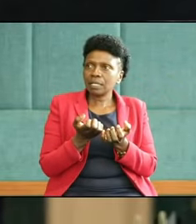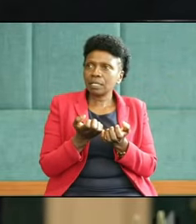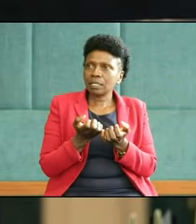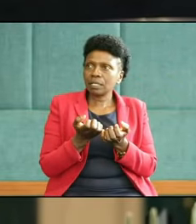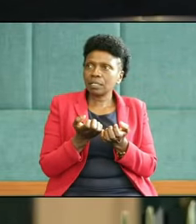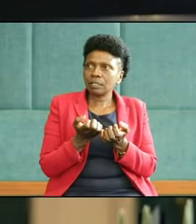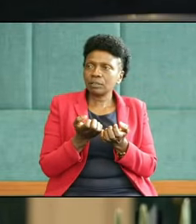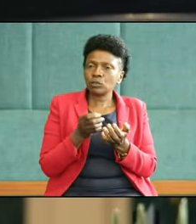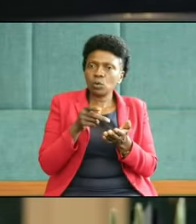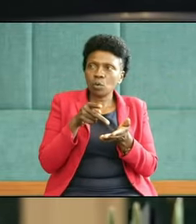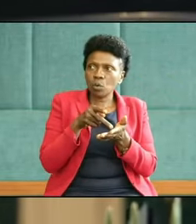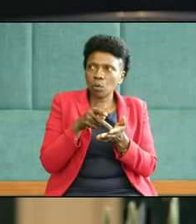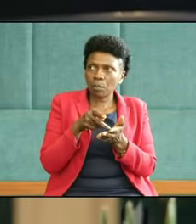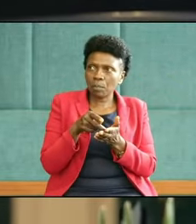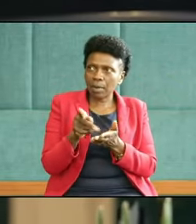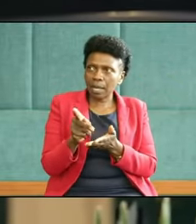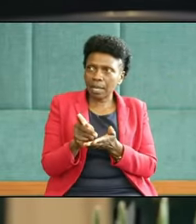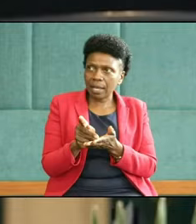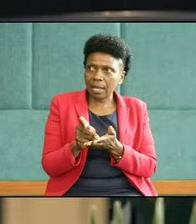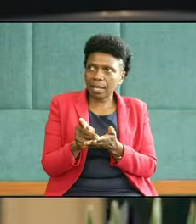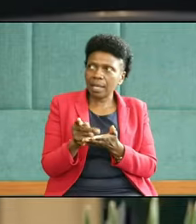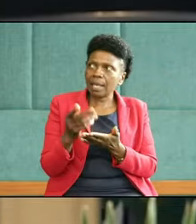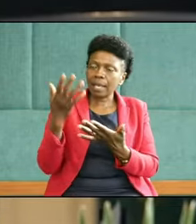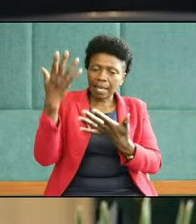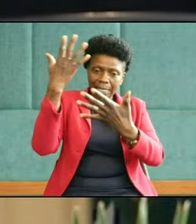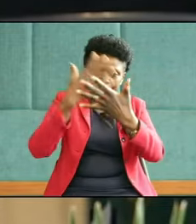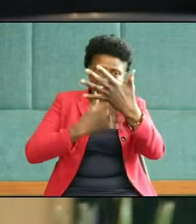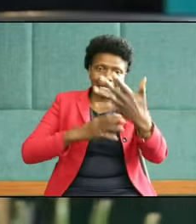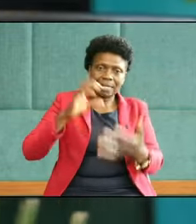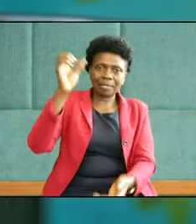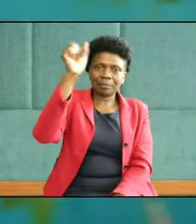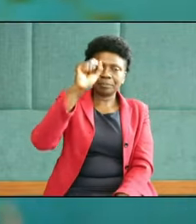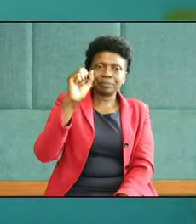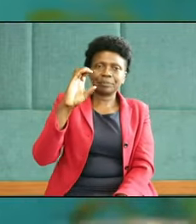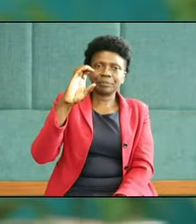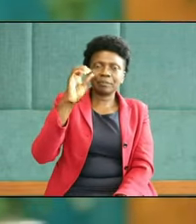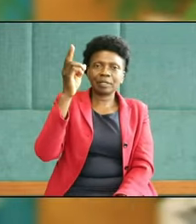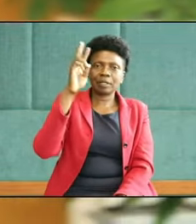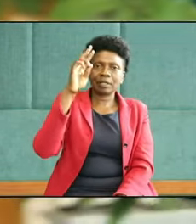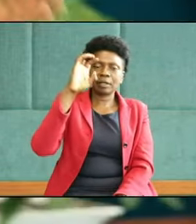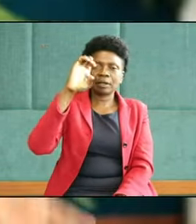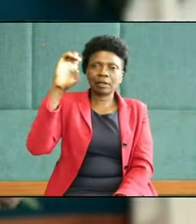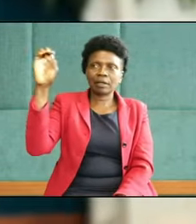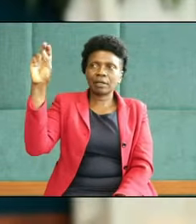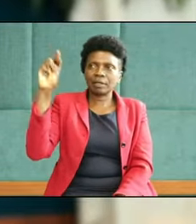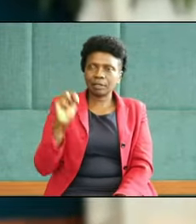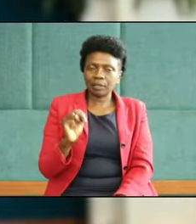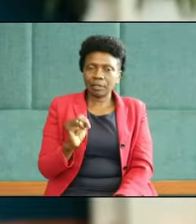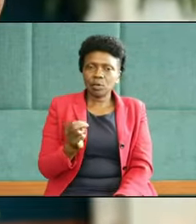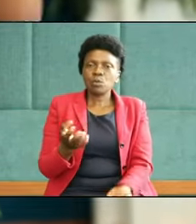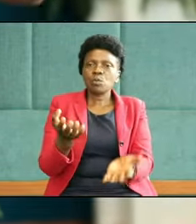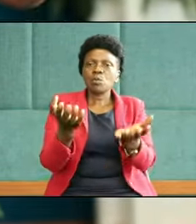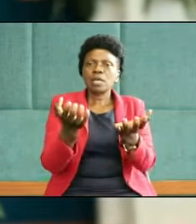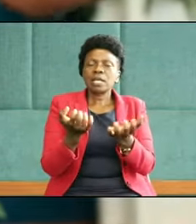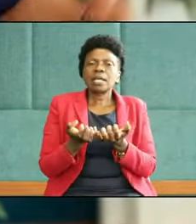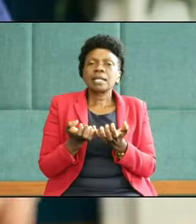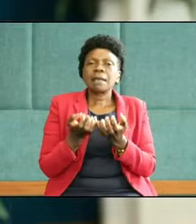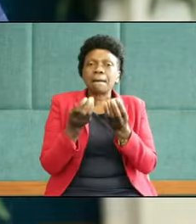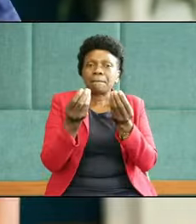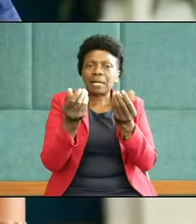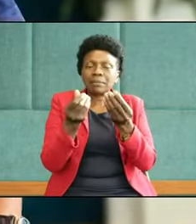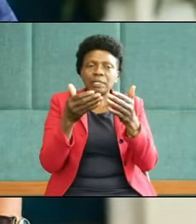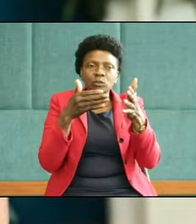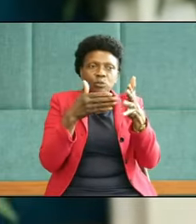an LED or we need to hire a screen. We are not reaching out to village people. We need money. So I want to